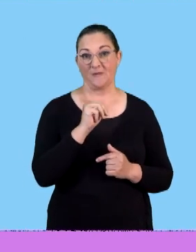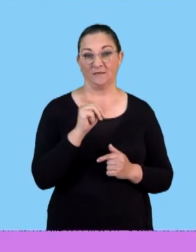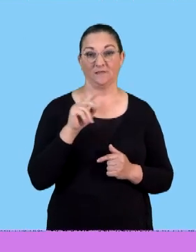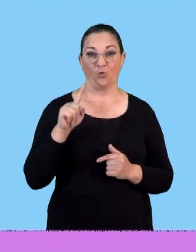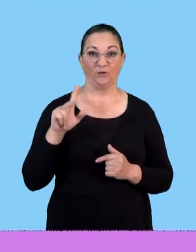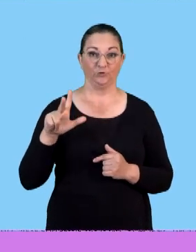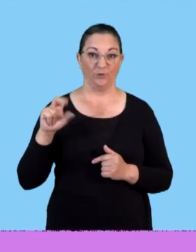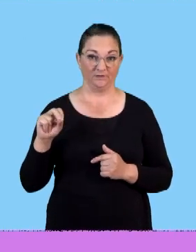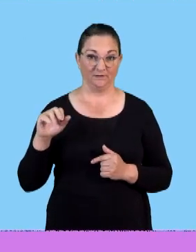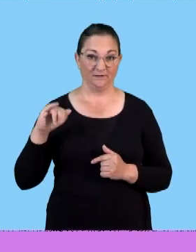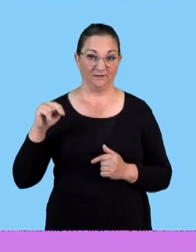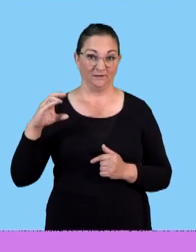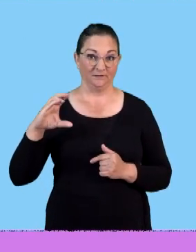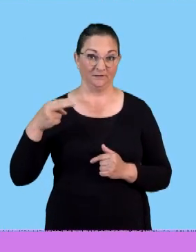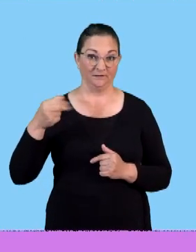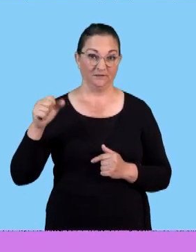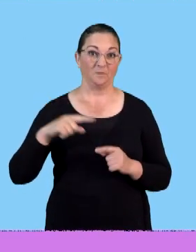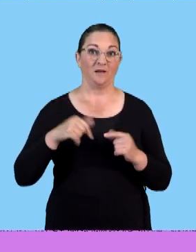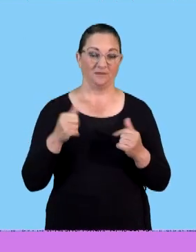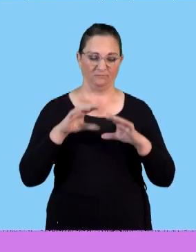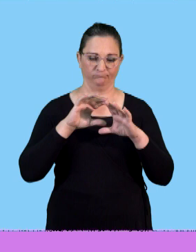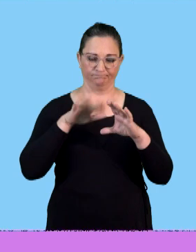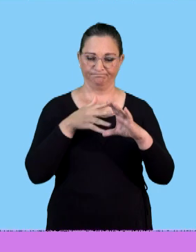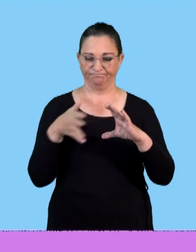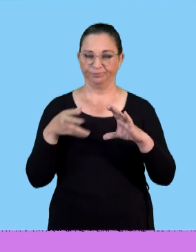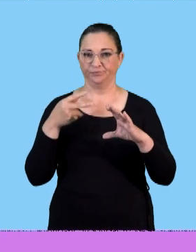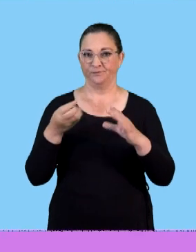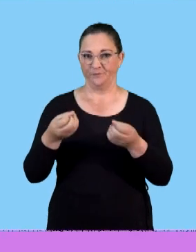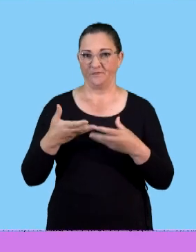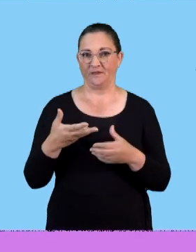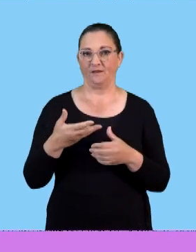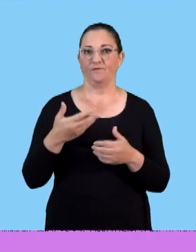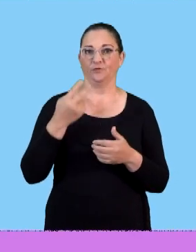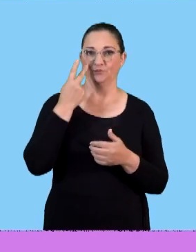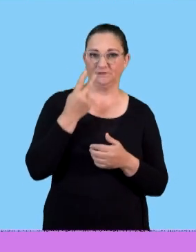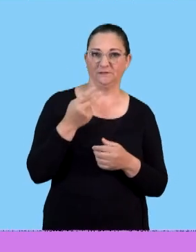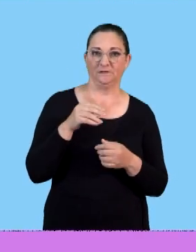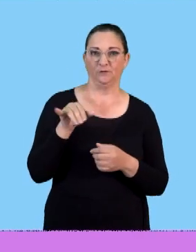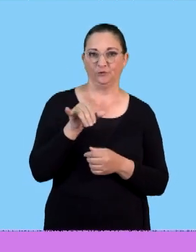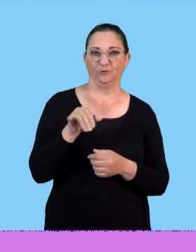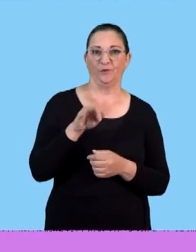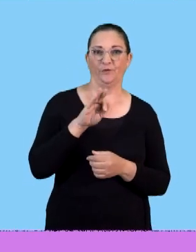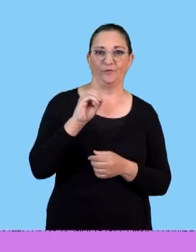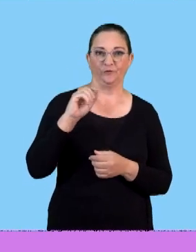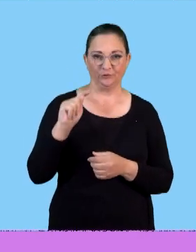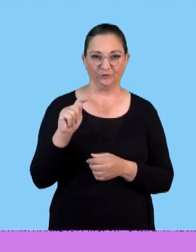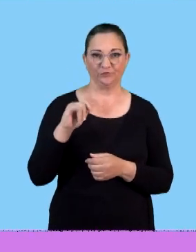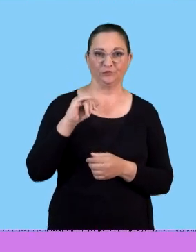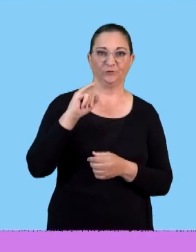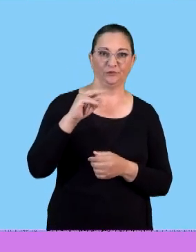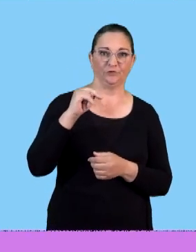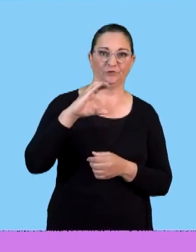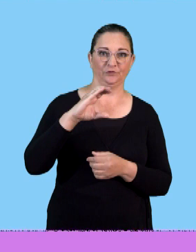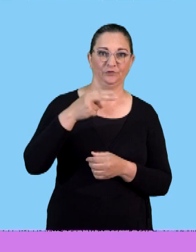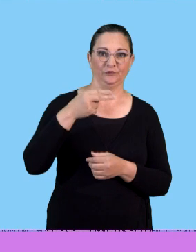Between foot, centimeters, inches and centimeters, pounds and kilograms. Guys, are we fine with that?